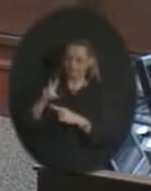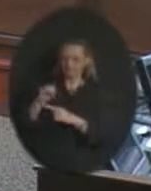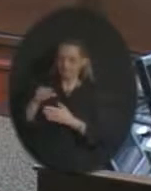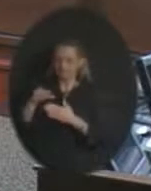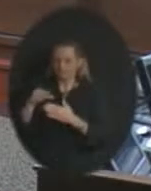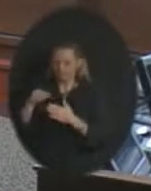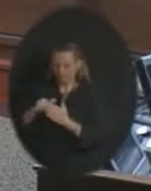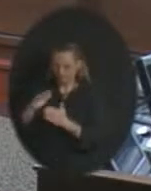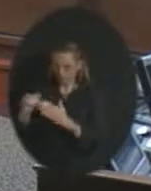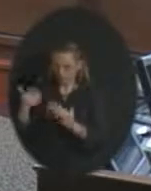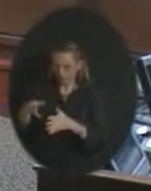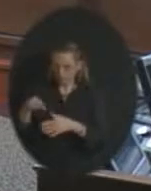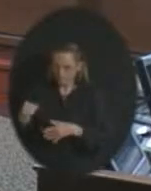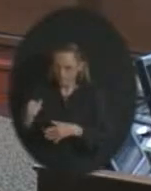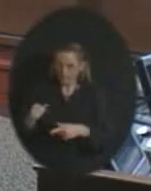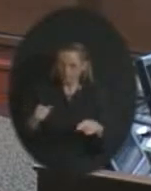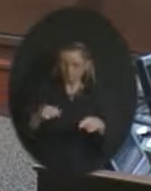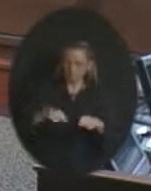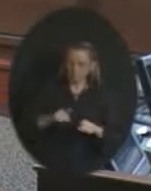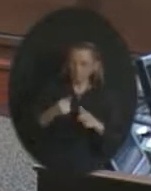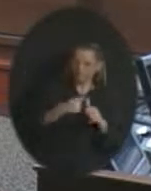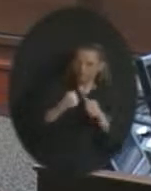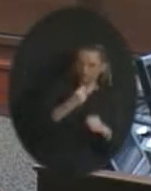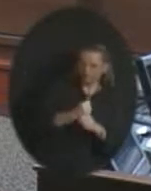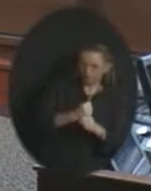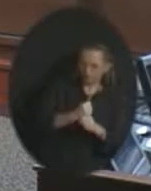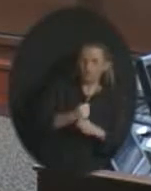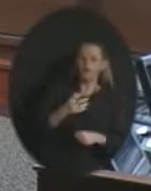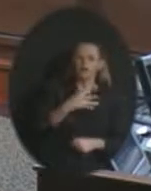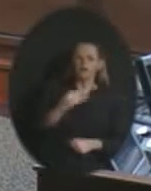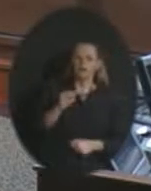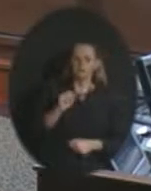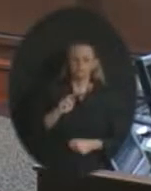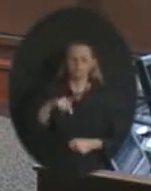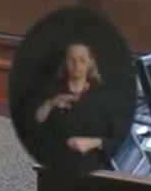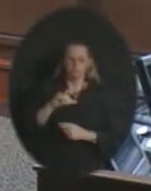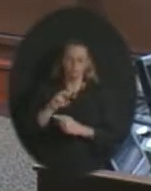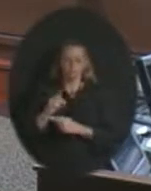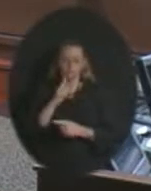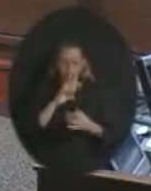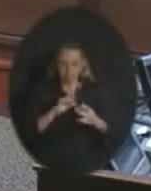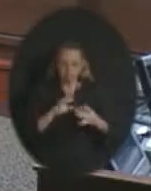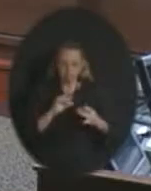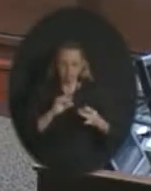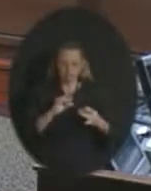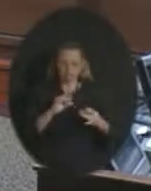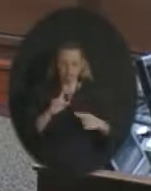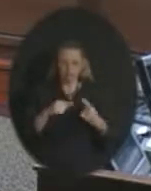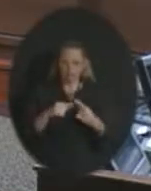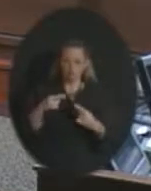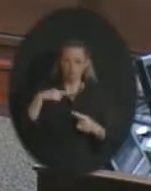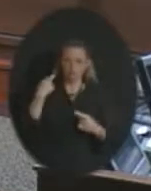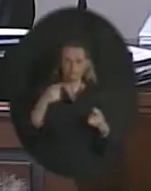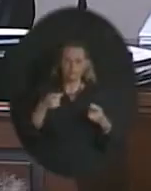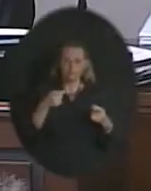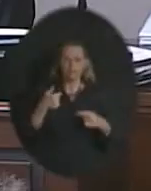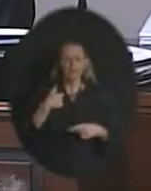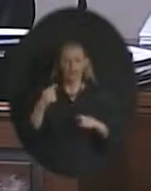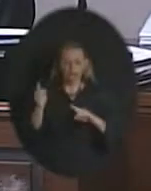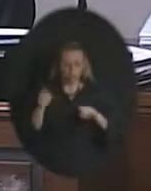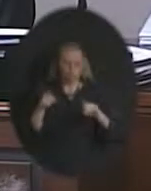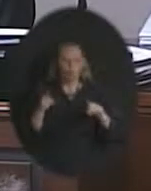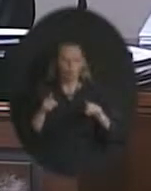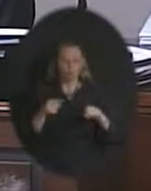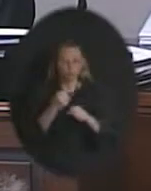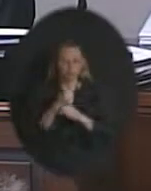Yeah, and to address Mr. Poland's comment a minute ago about risk management, I actually do attend the monthly meetings, the safety